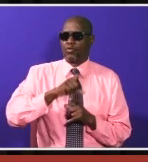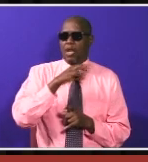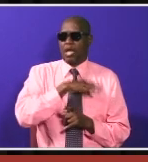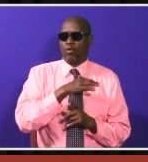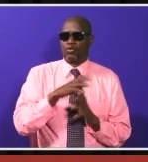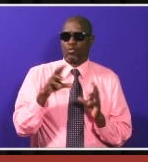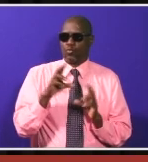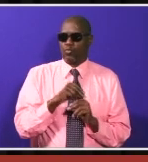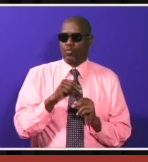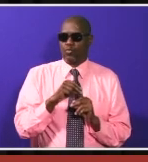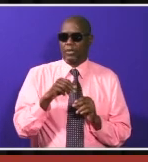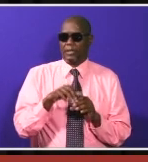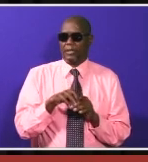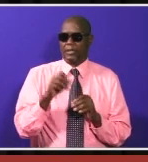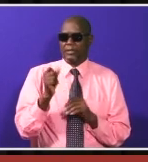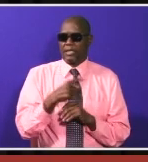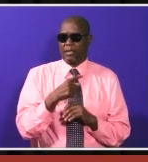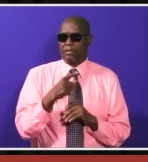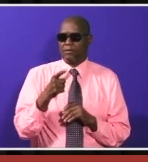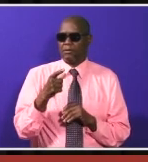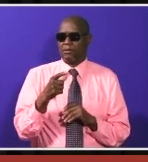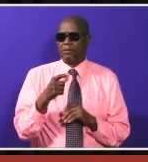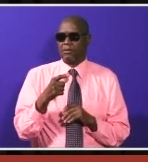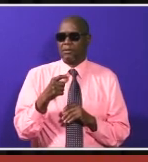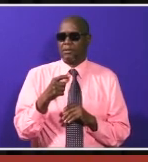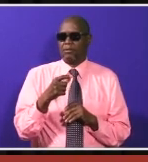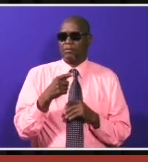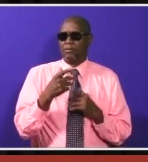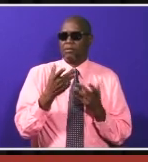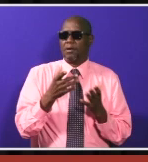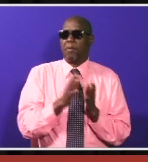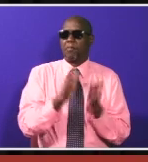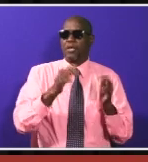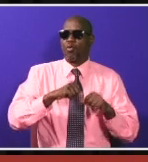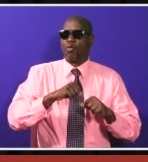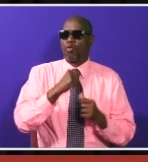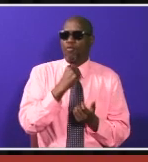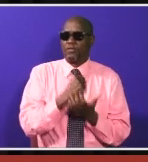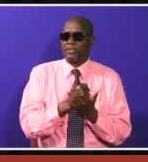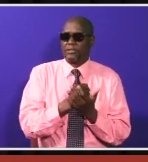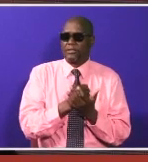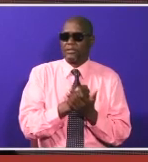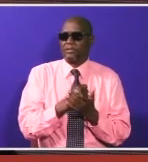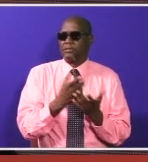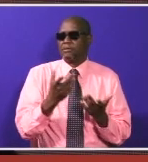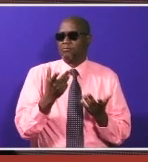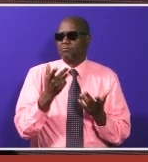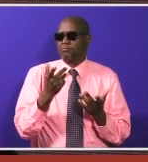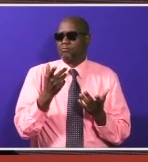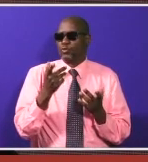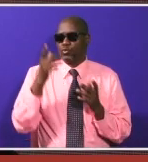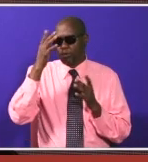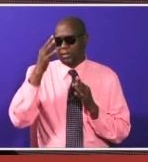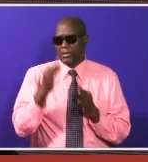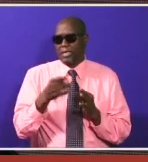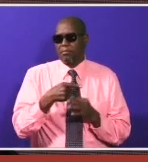salary. Yes. I mean, how does SRC determine the salaries for state and public officers? First of all, what we do before we even review